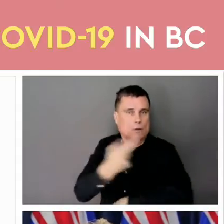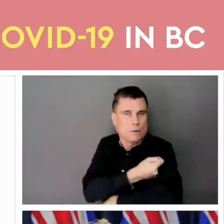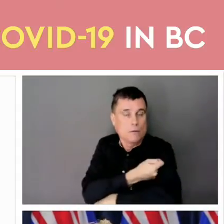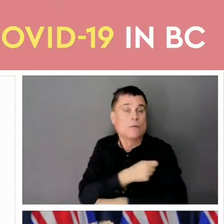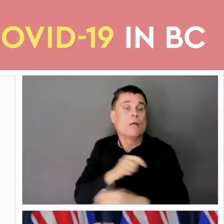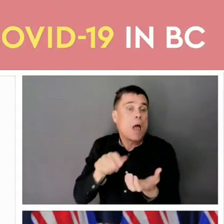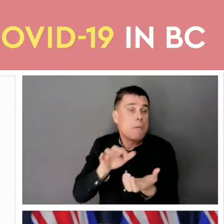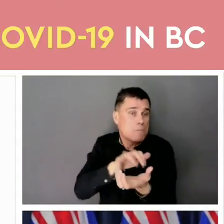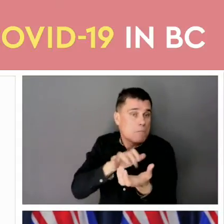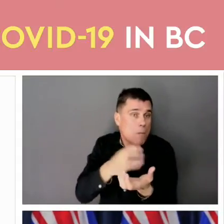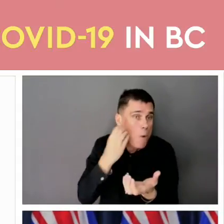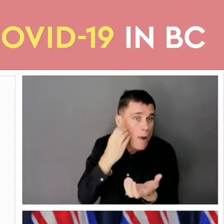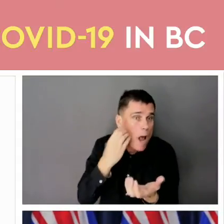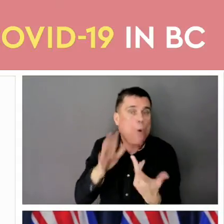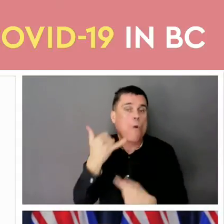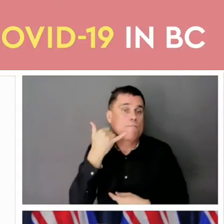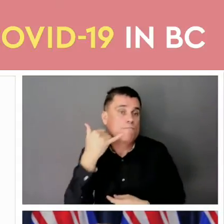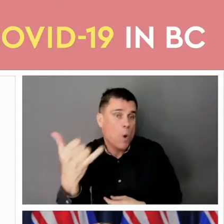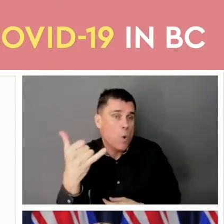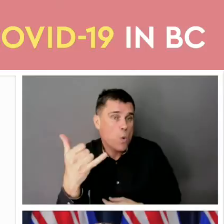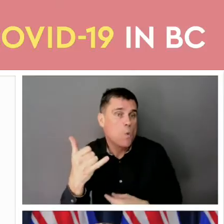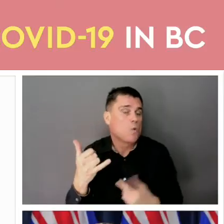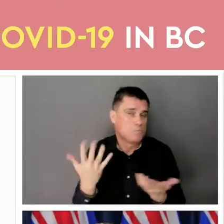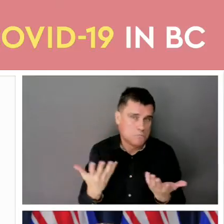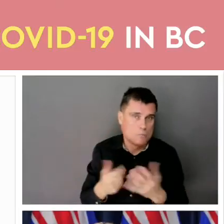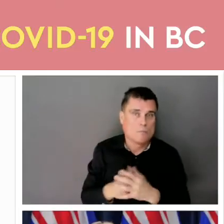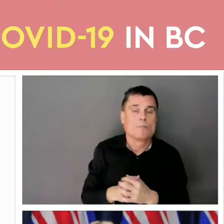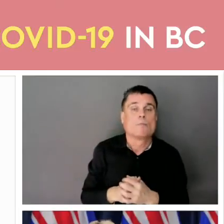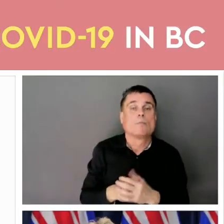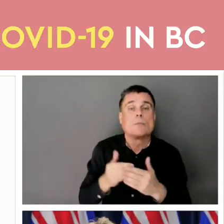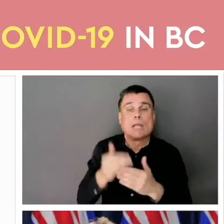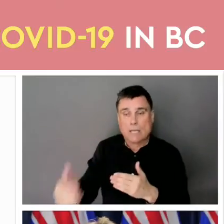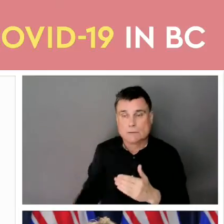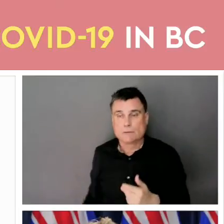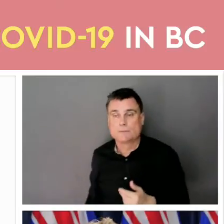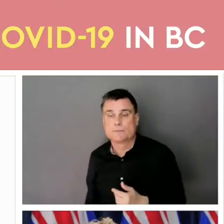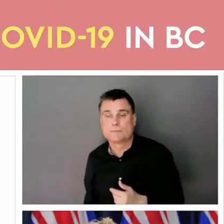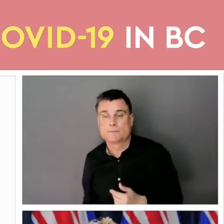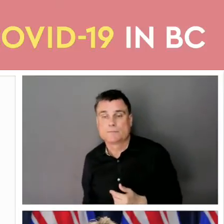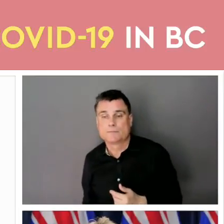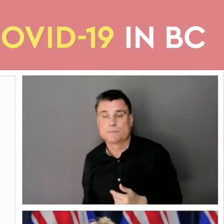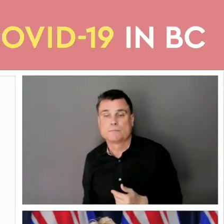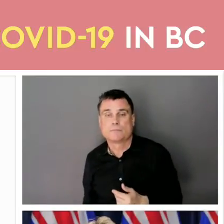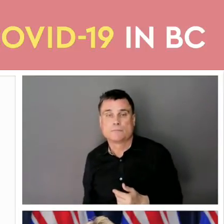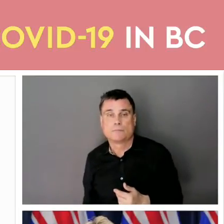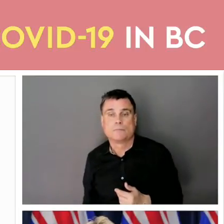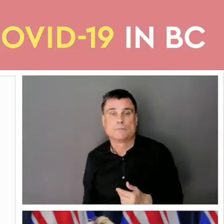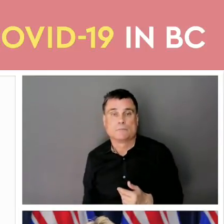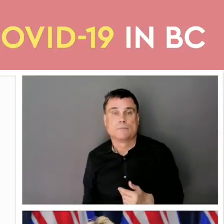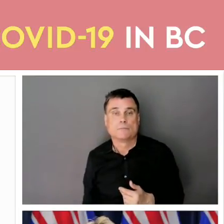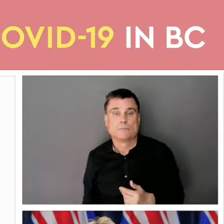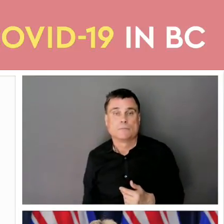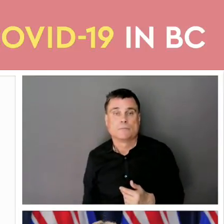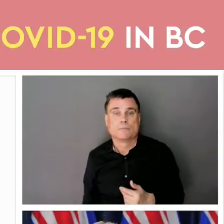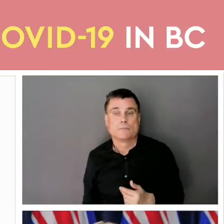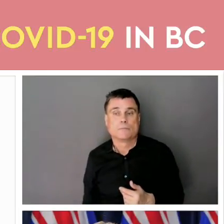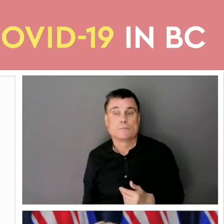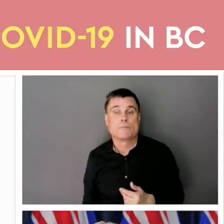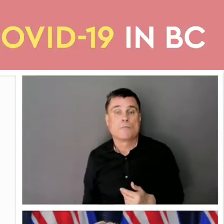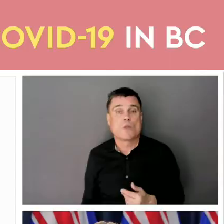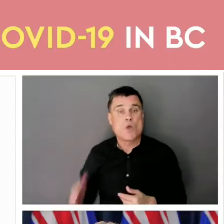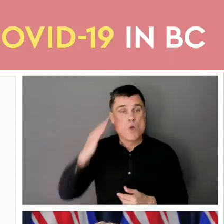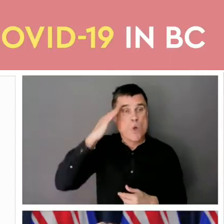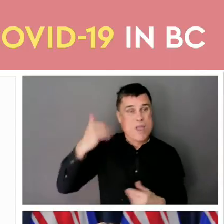So we know that the Government of Canada has committed that every Canadian who wants to be vaccinated will have access to vaccine by the end